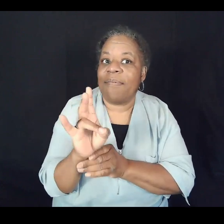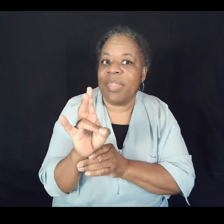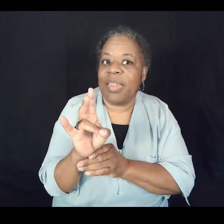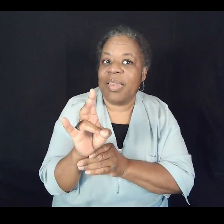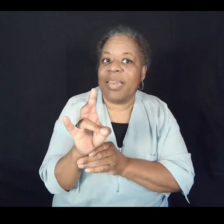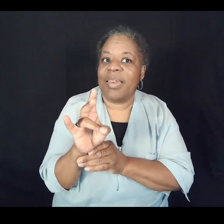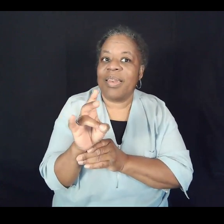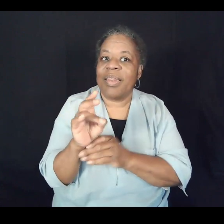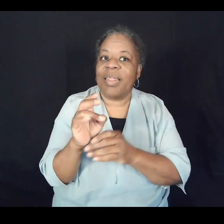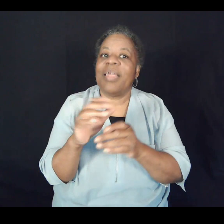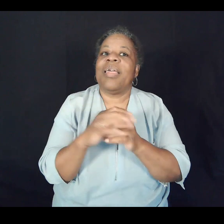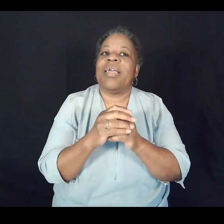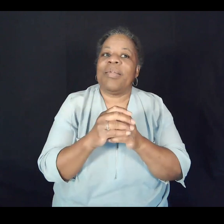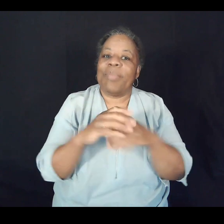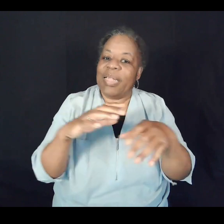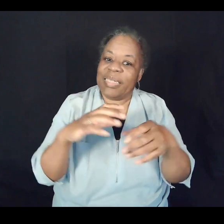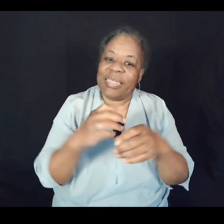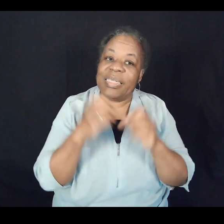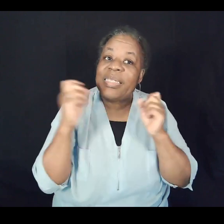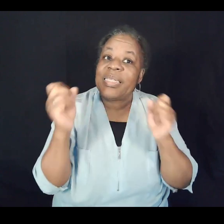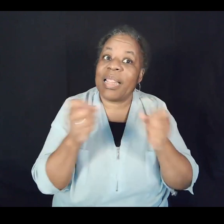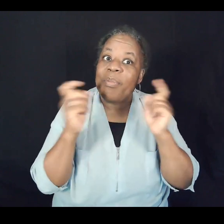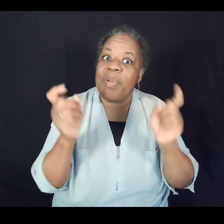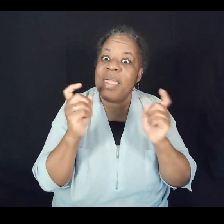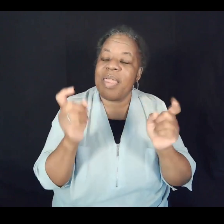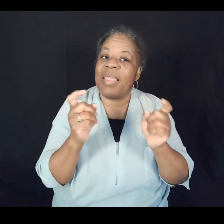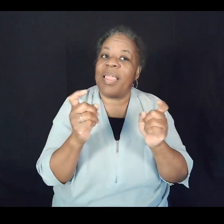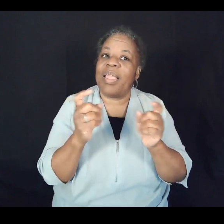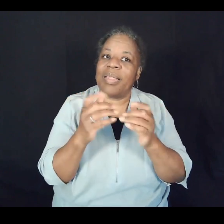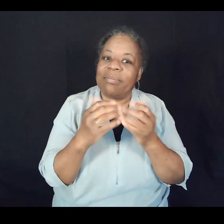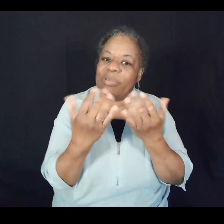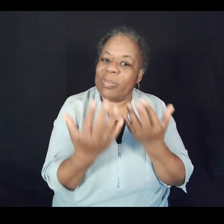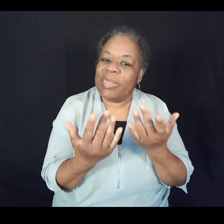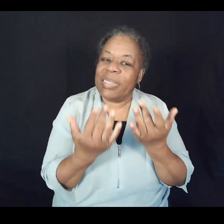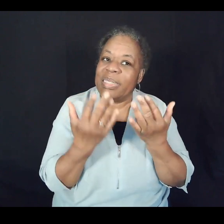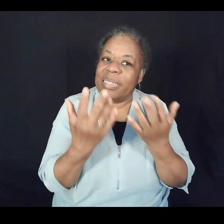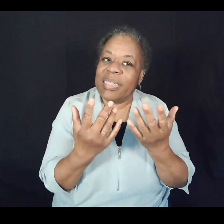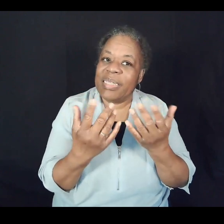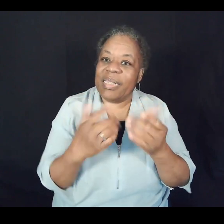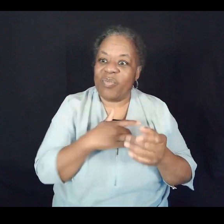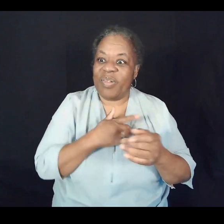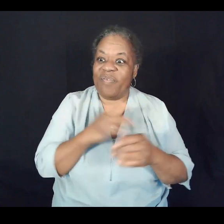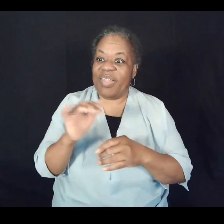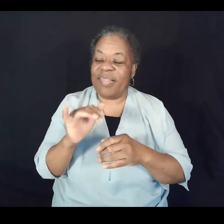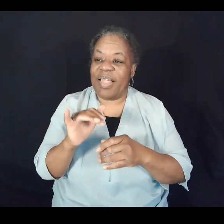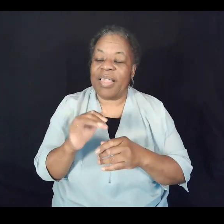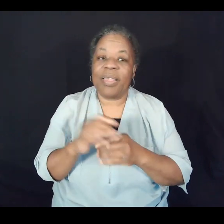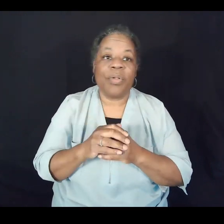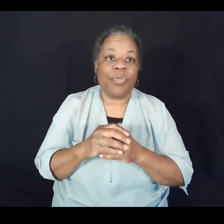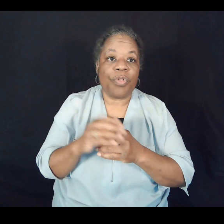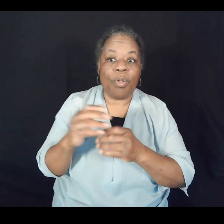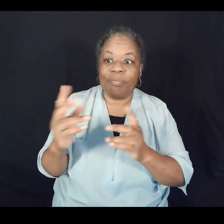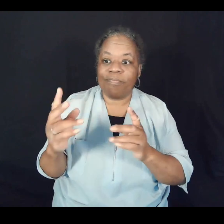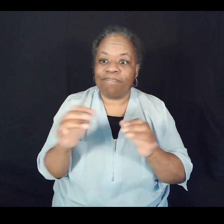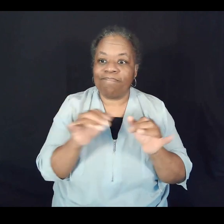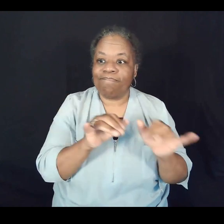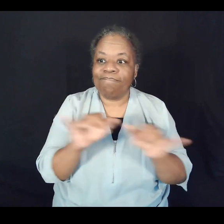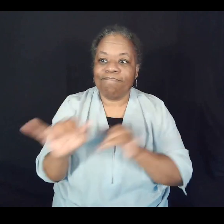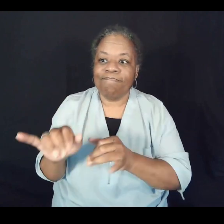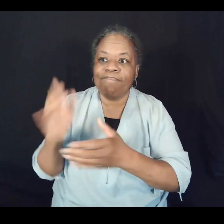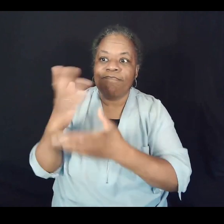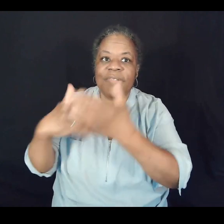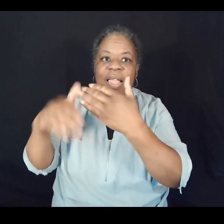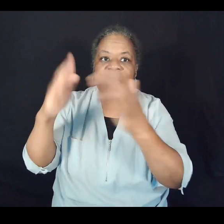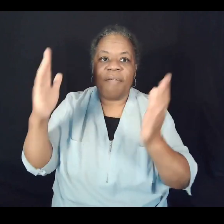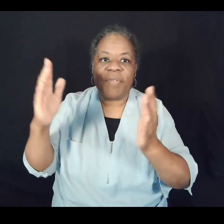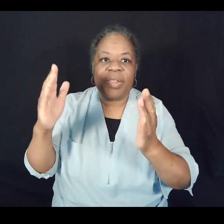it's a thousandfold. That's what it feels like. And so when it comes to the idea of heaven, it has helped me to kind of distance myself